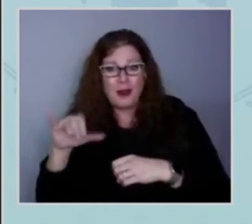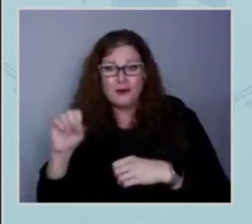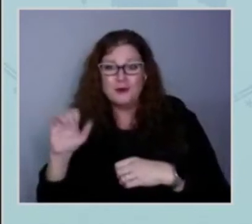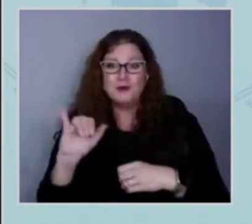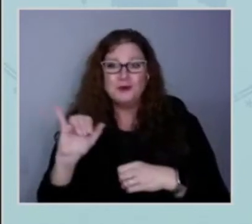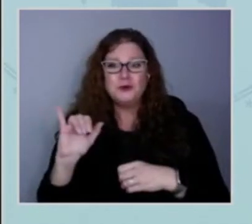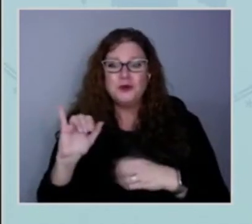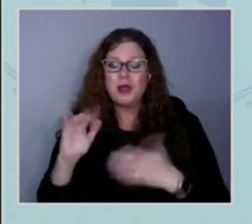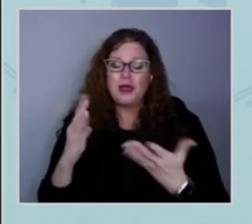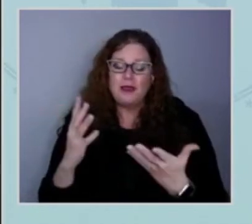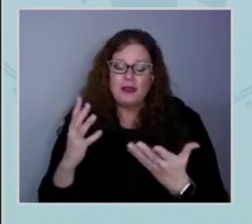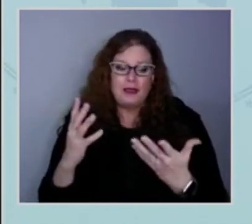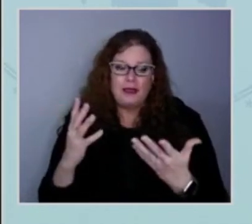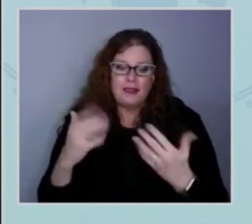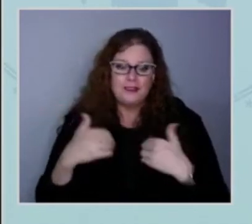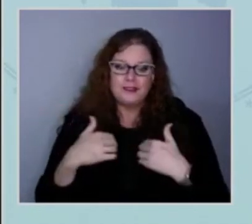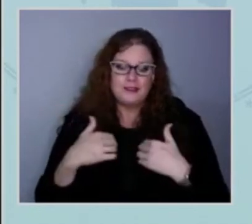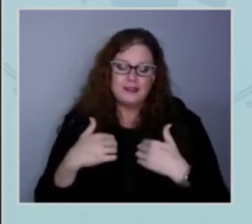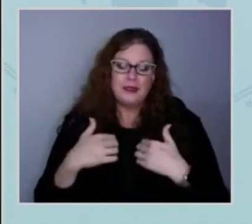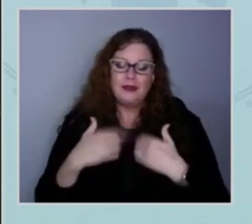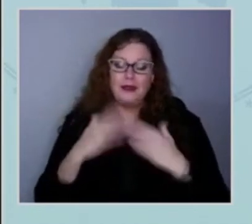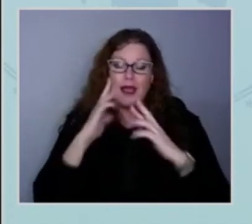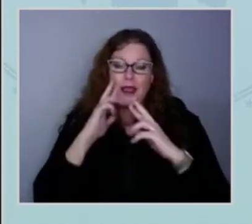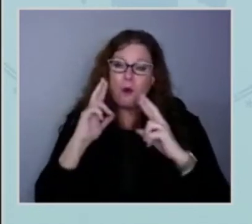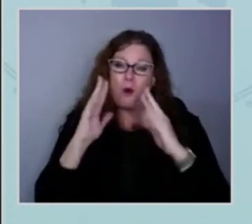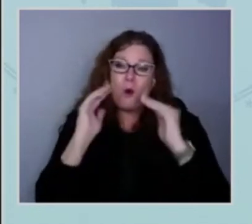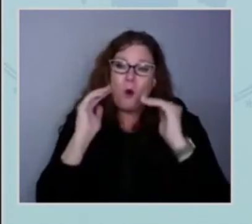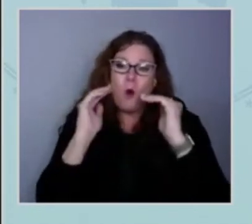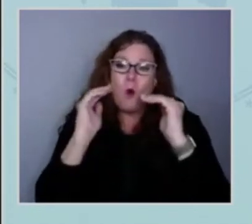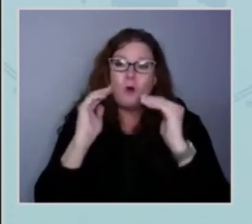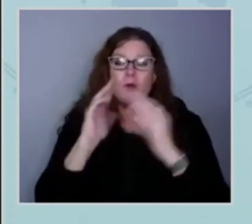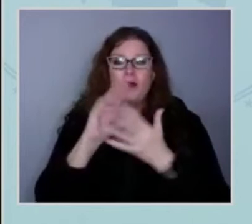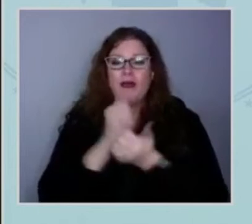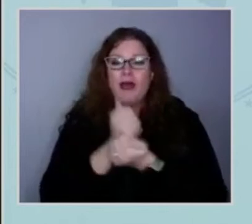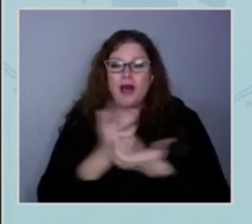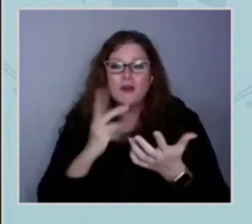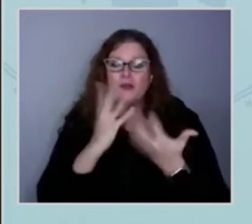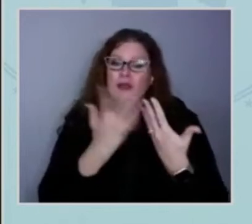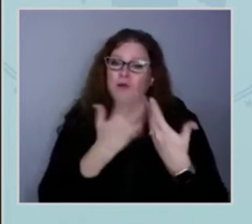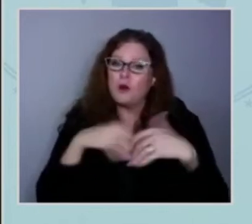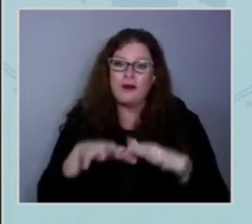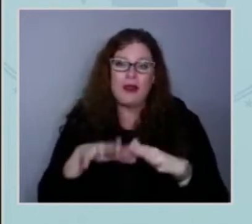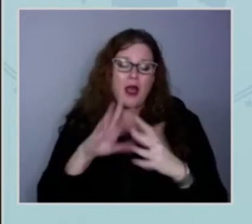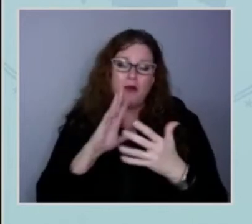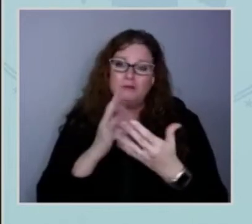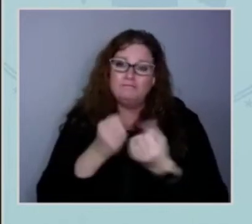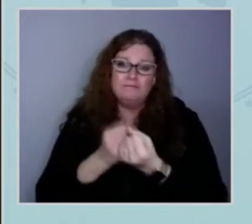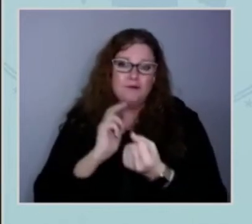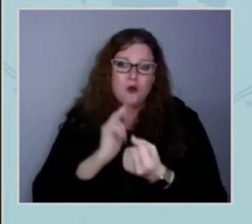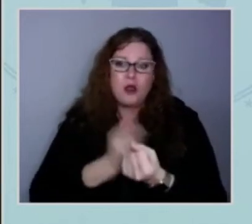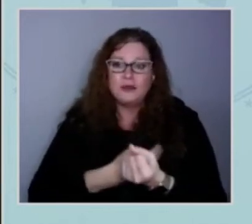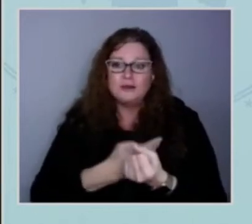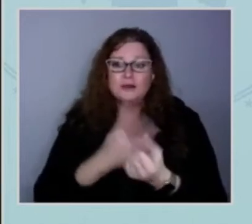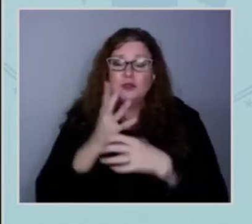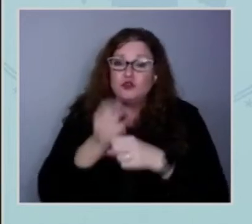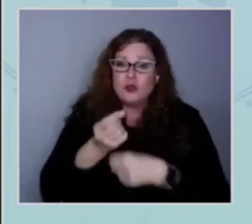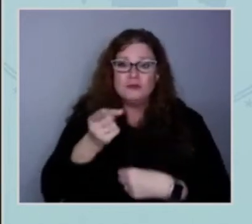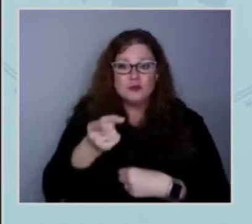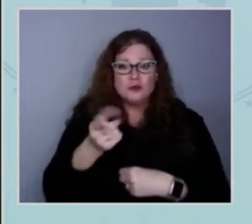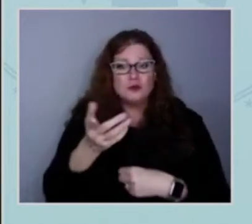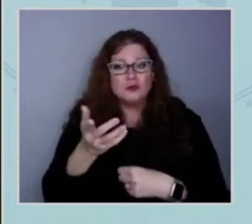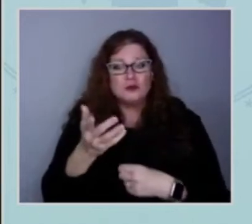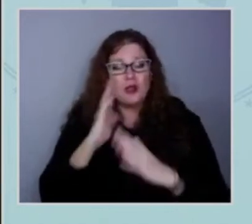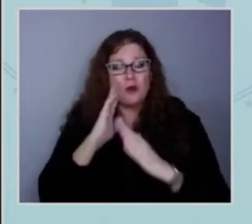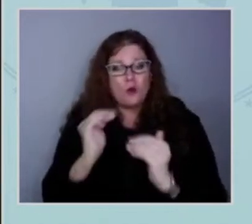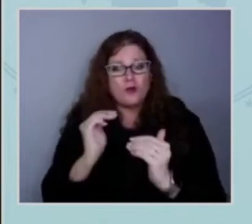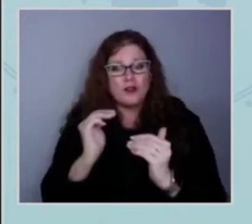people trust you. And Vice President Harris, I just I just hope all of this could just